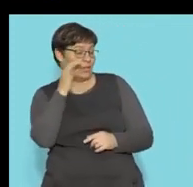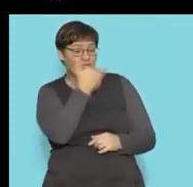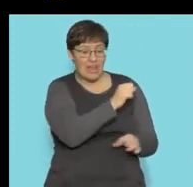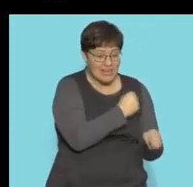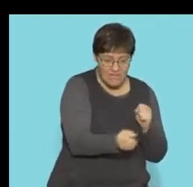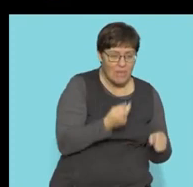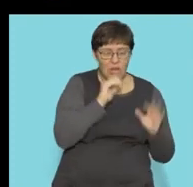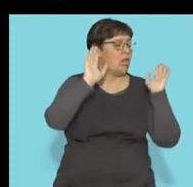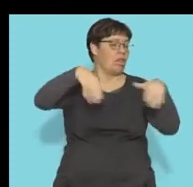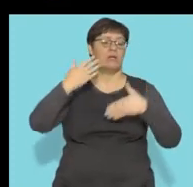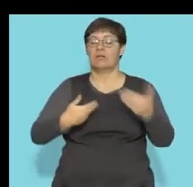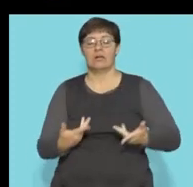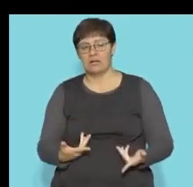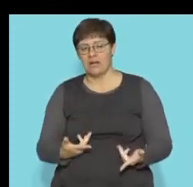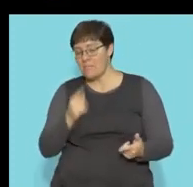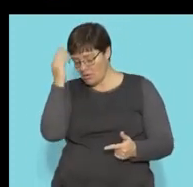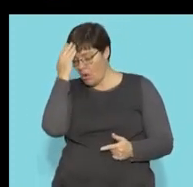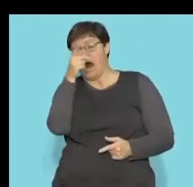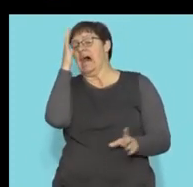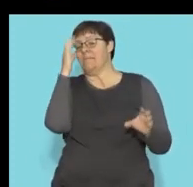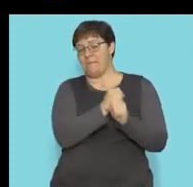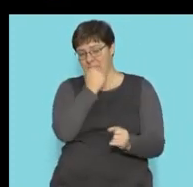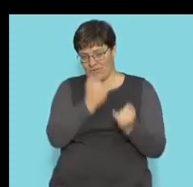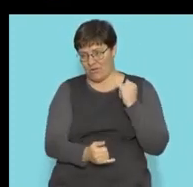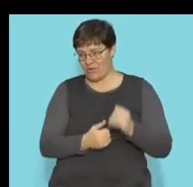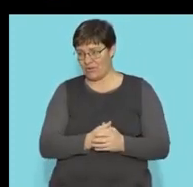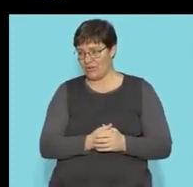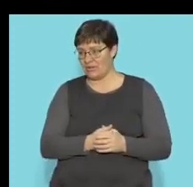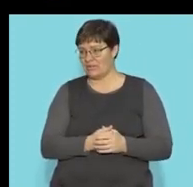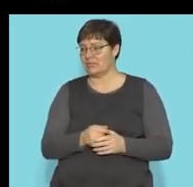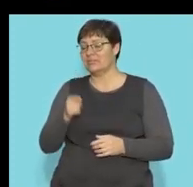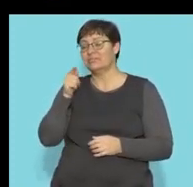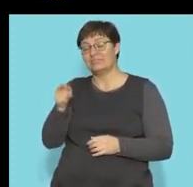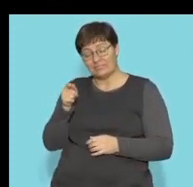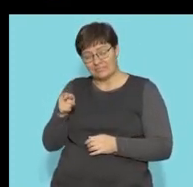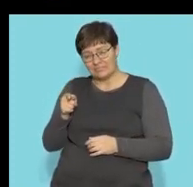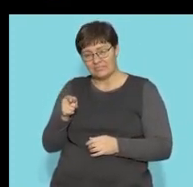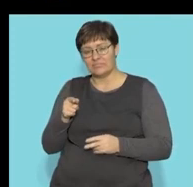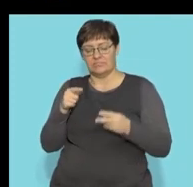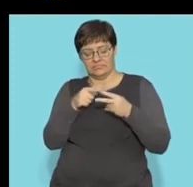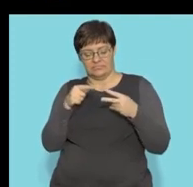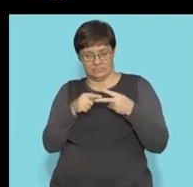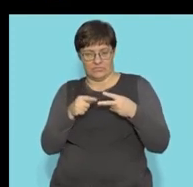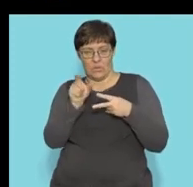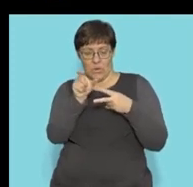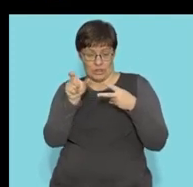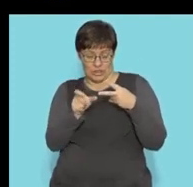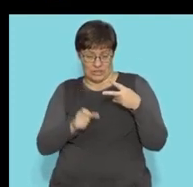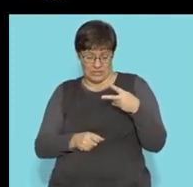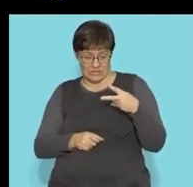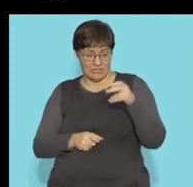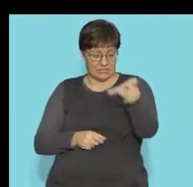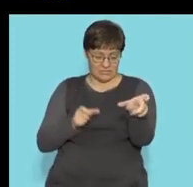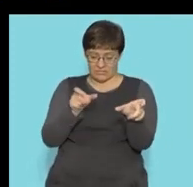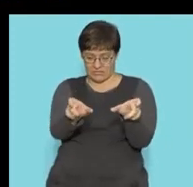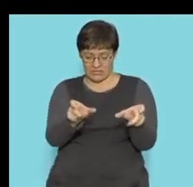it. Please also notice that this term consists of two words. So although